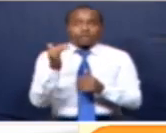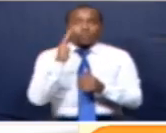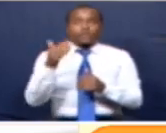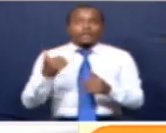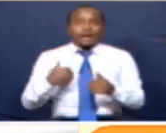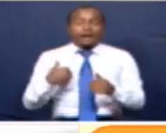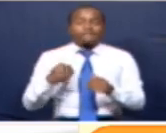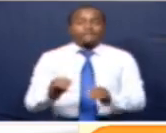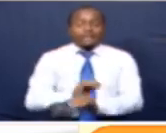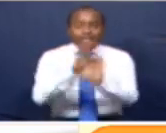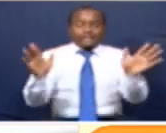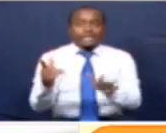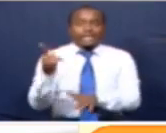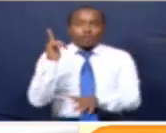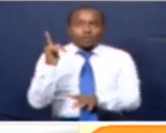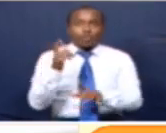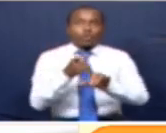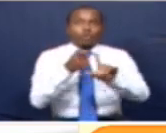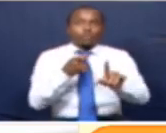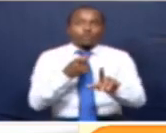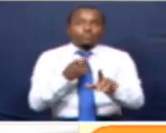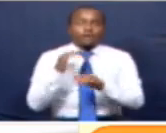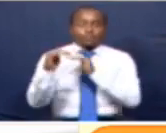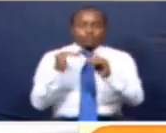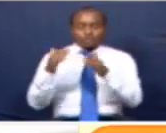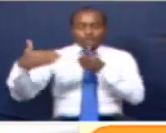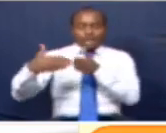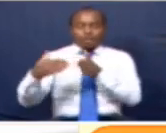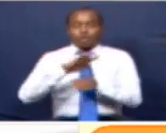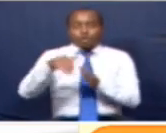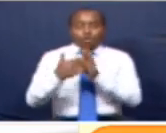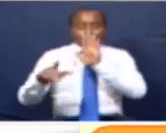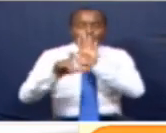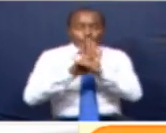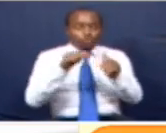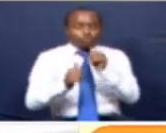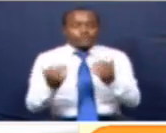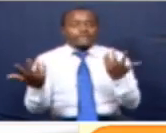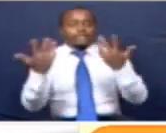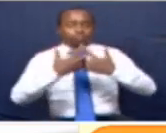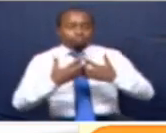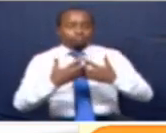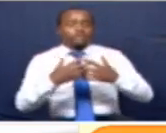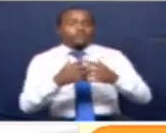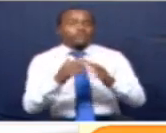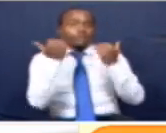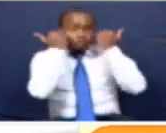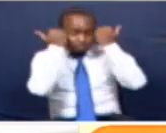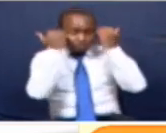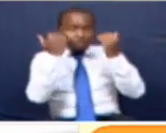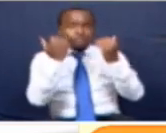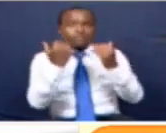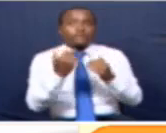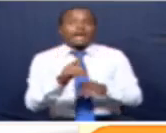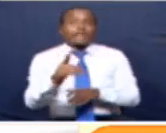law which is informed from a professional angle that all laws that are being applied in the courts from our perspective are